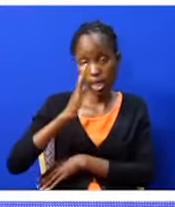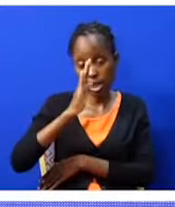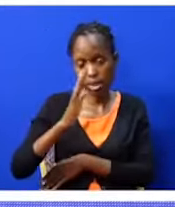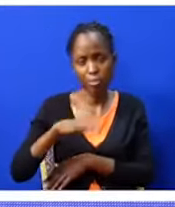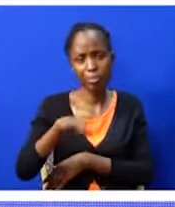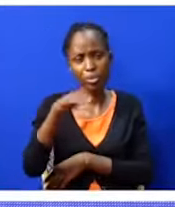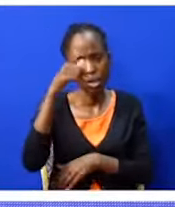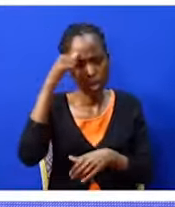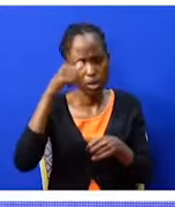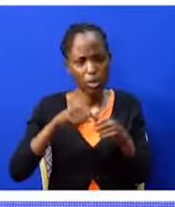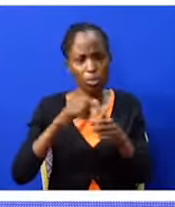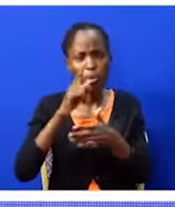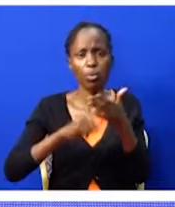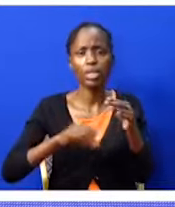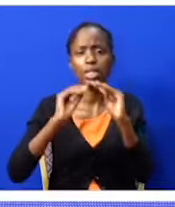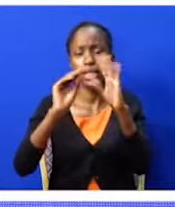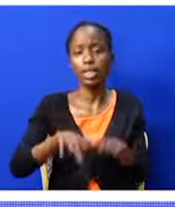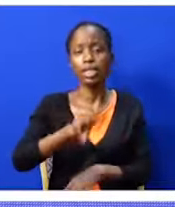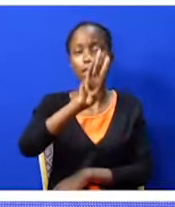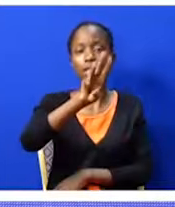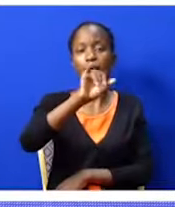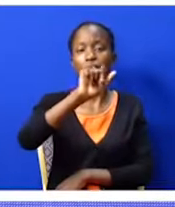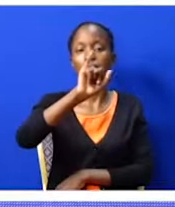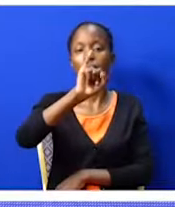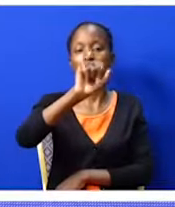Do you remember what Teacher Wilson taught you?